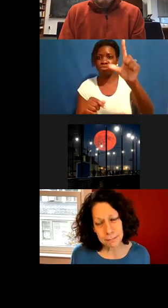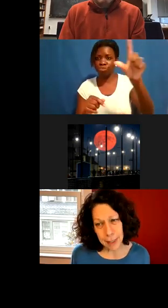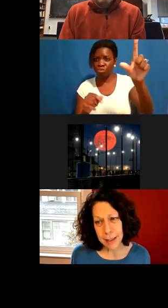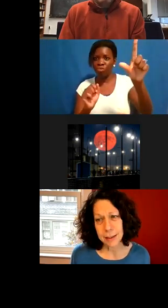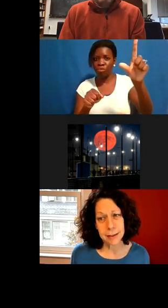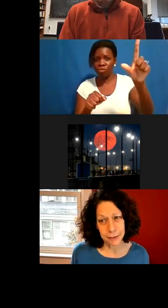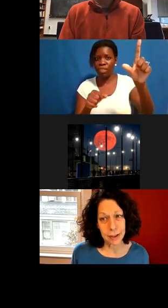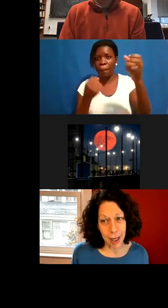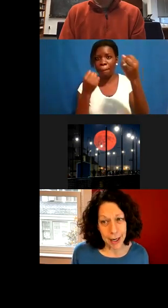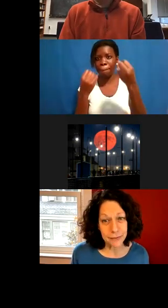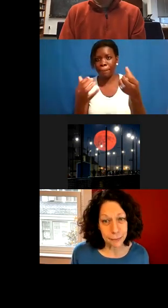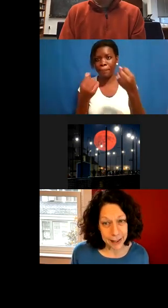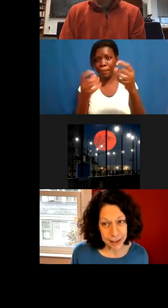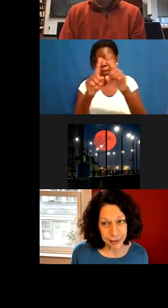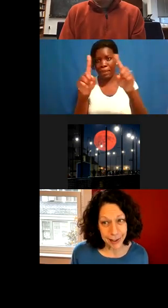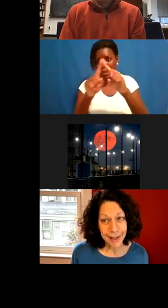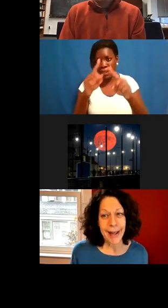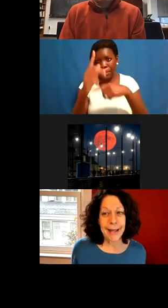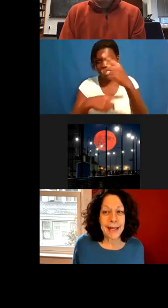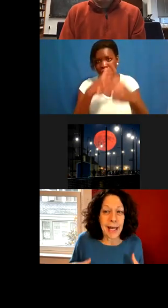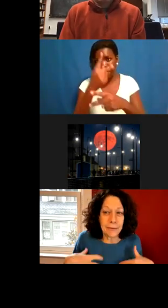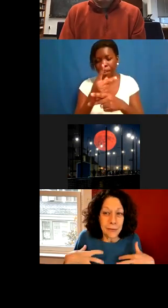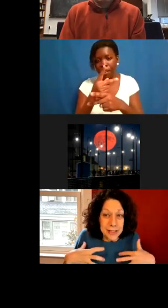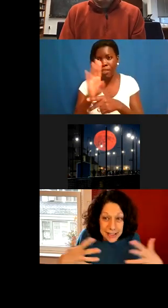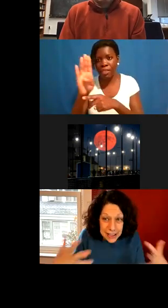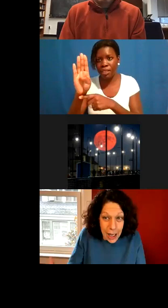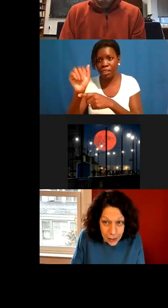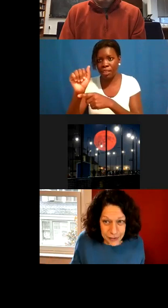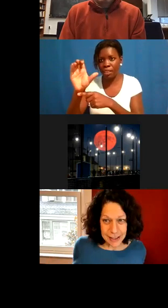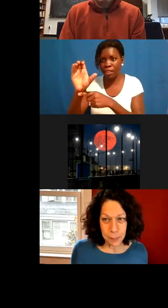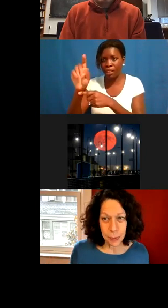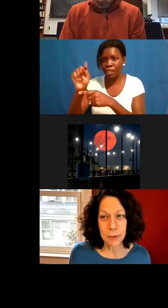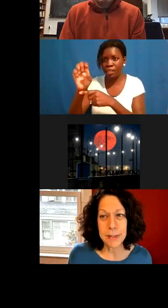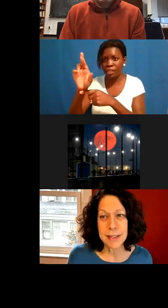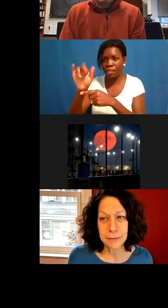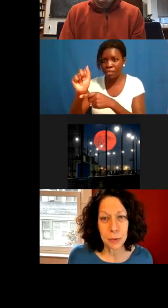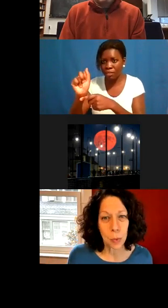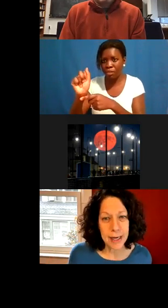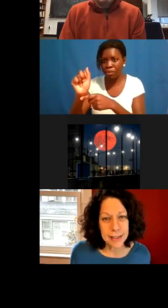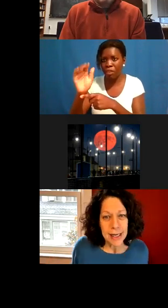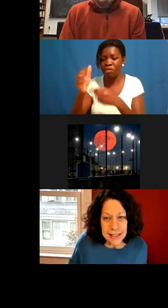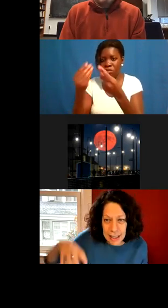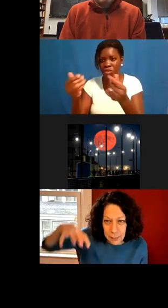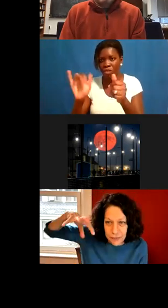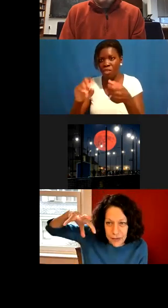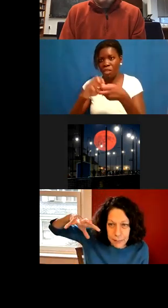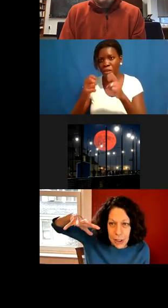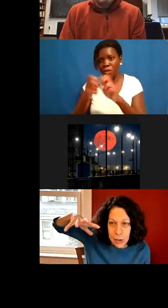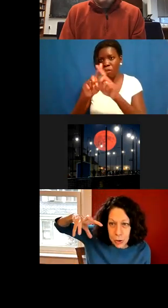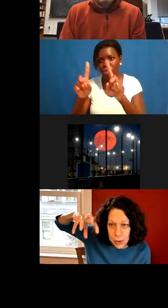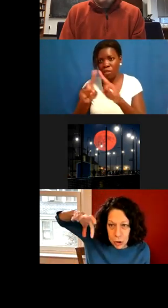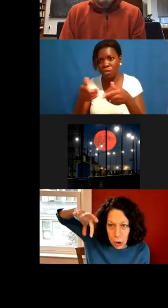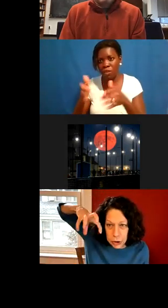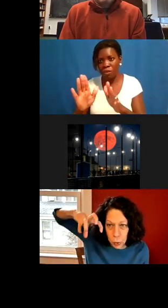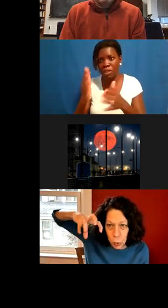many, many different kinds of bacteria, and they have solved this problem in different ways. Some of them